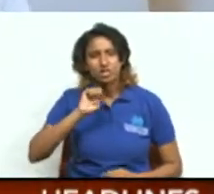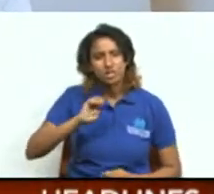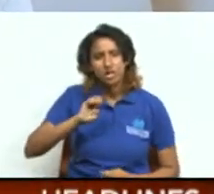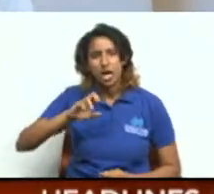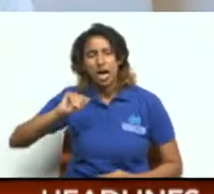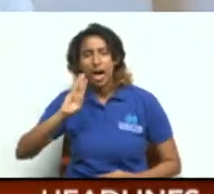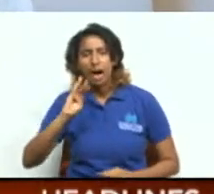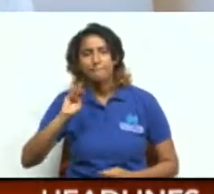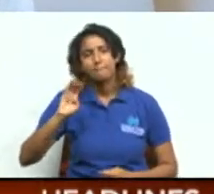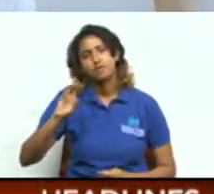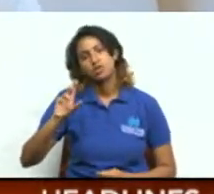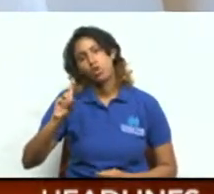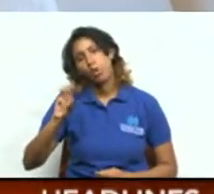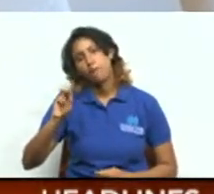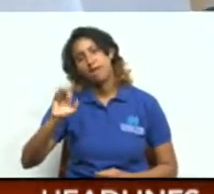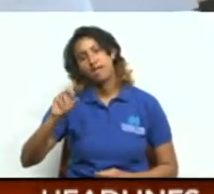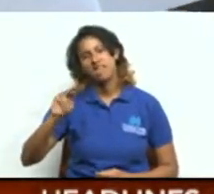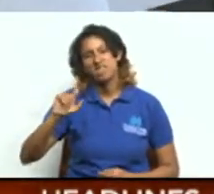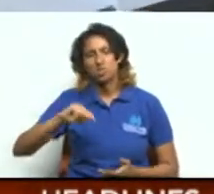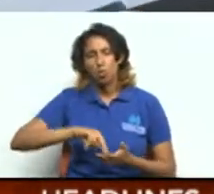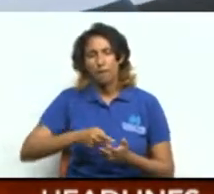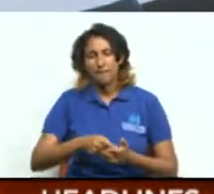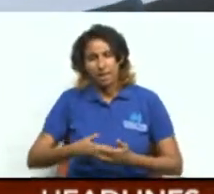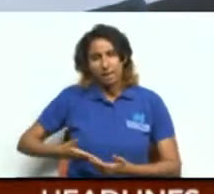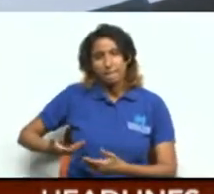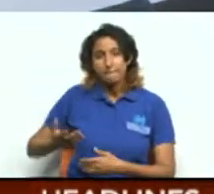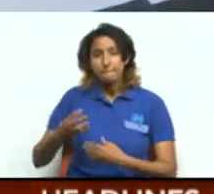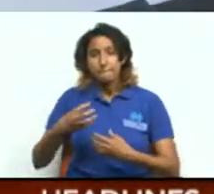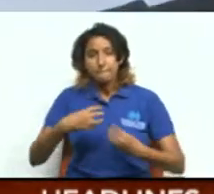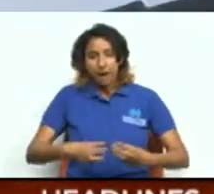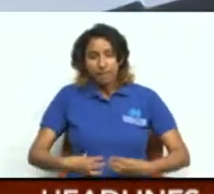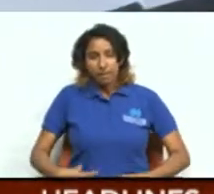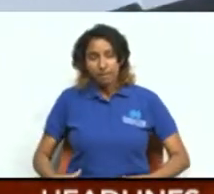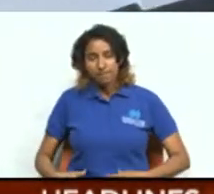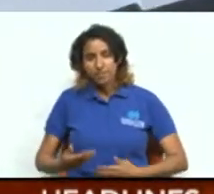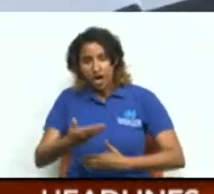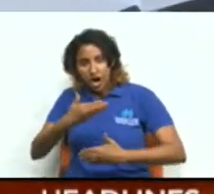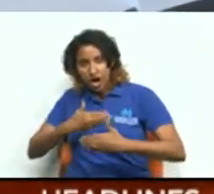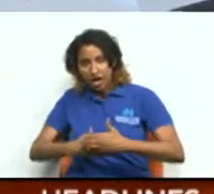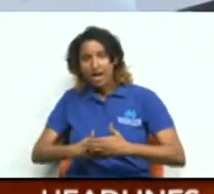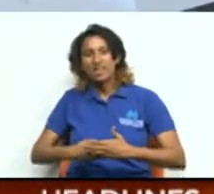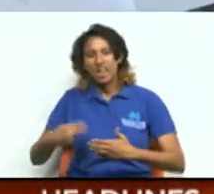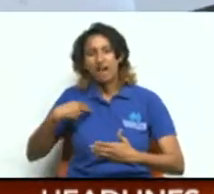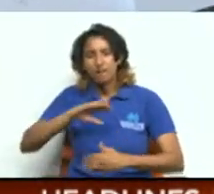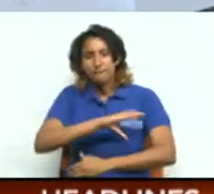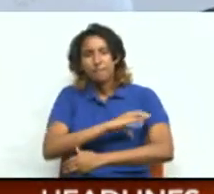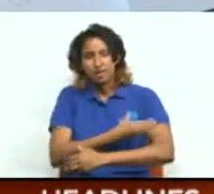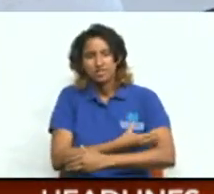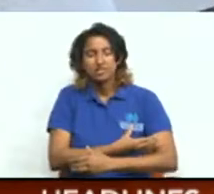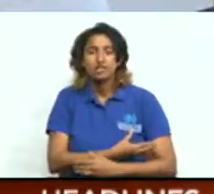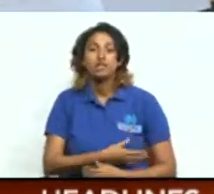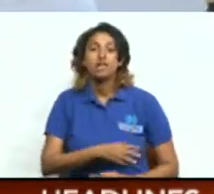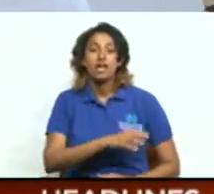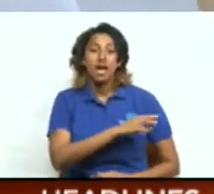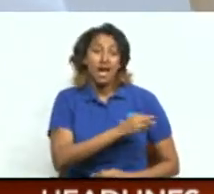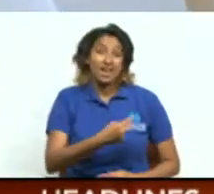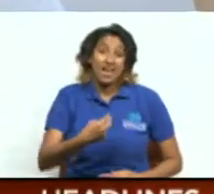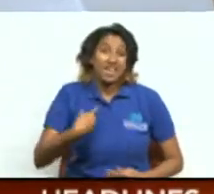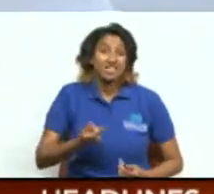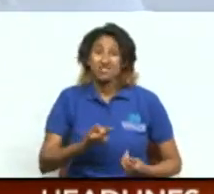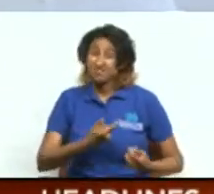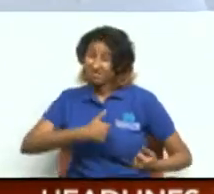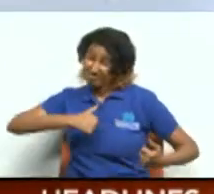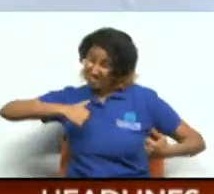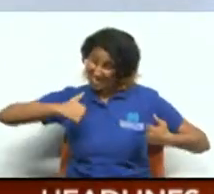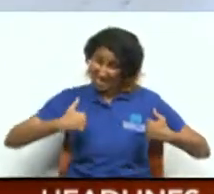for strengthening your core, I was too afraid to execute one on the moving platform of the reformer, which really challenges